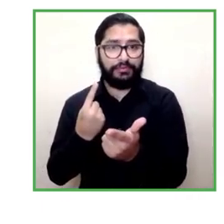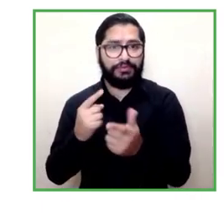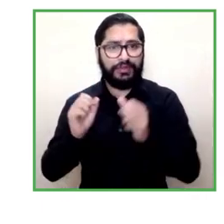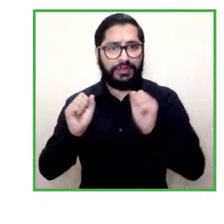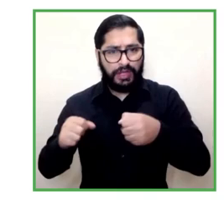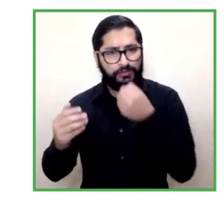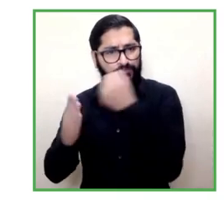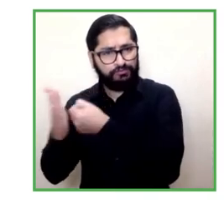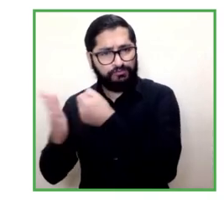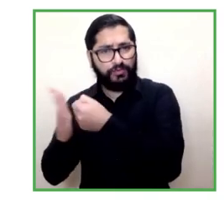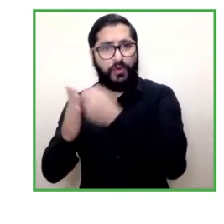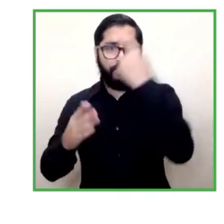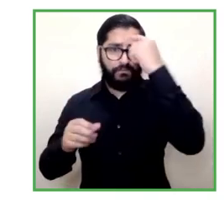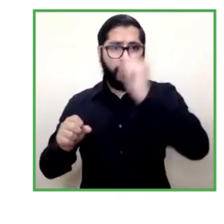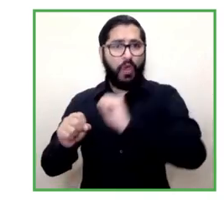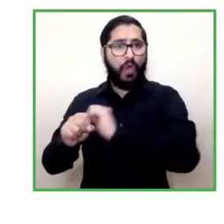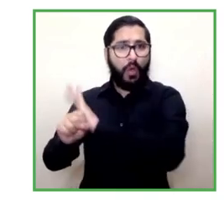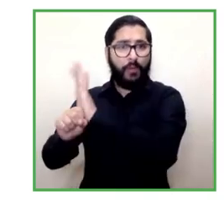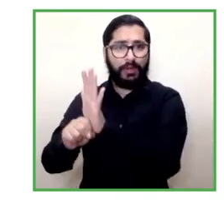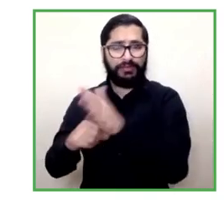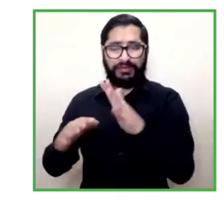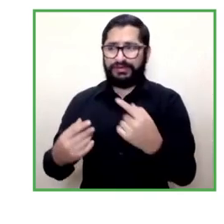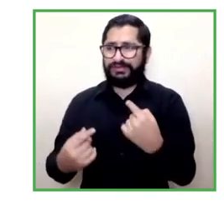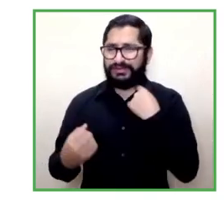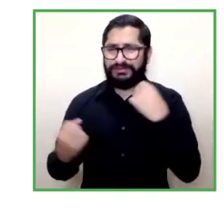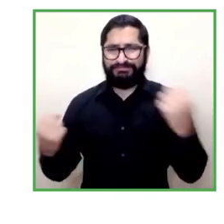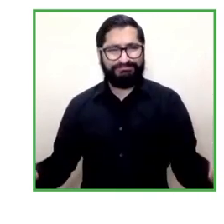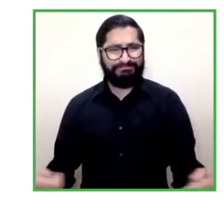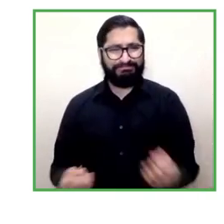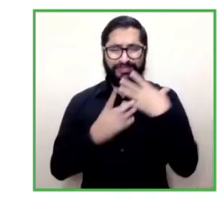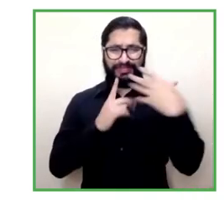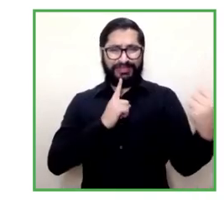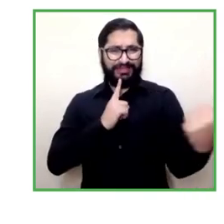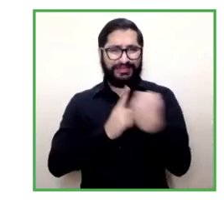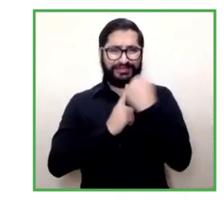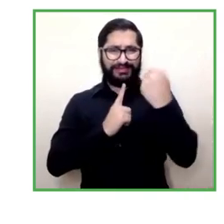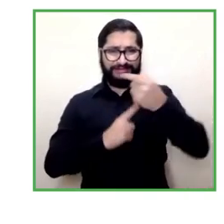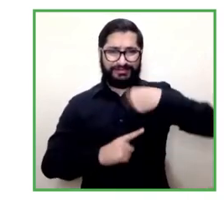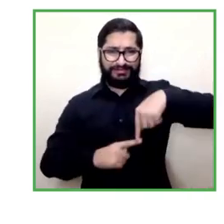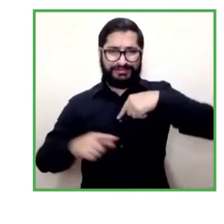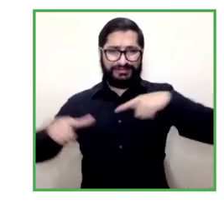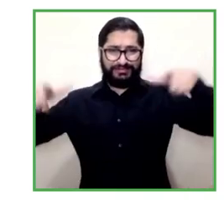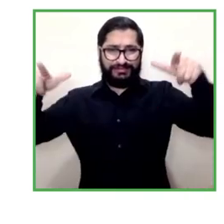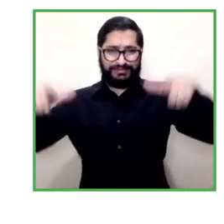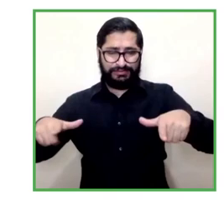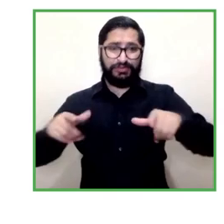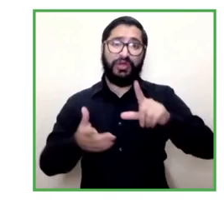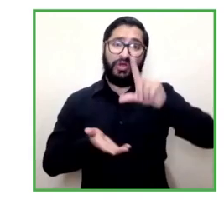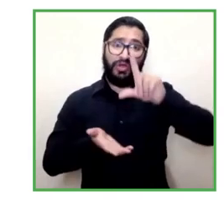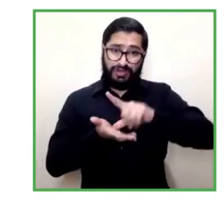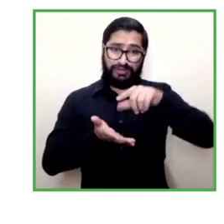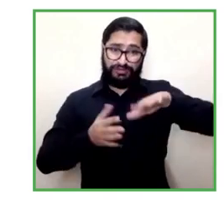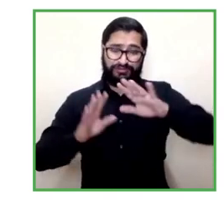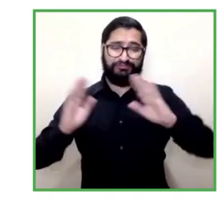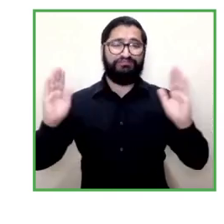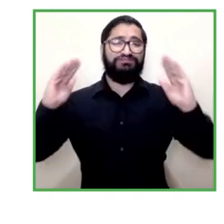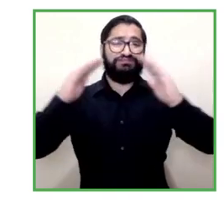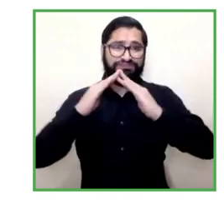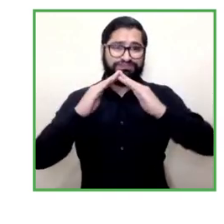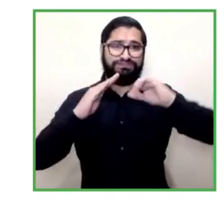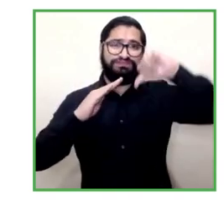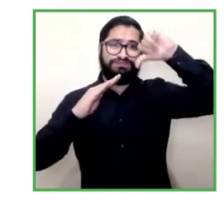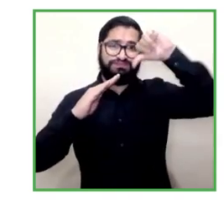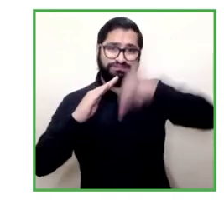during the lockdowns, all the indoor spaces were closed. So it was very challenging for us. Our first target is to expand our solutions